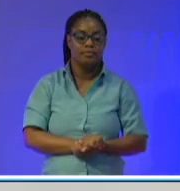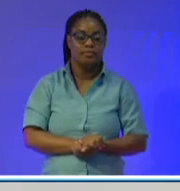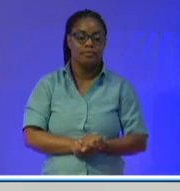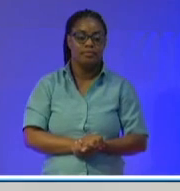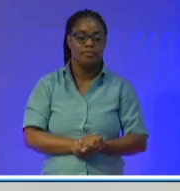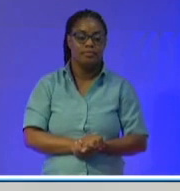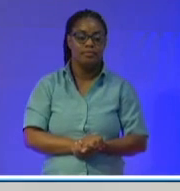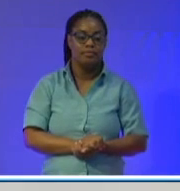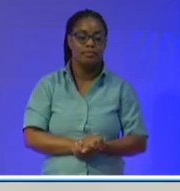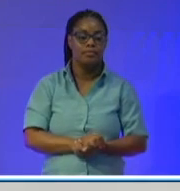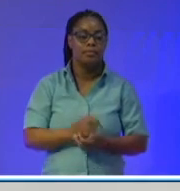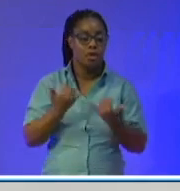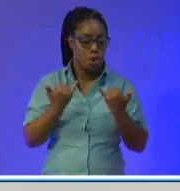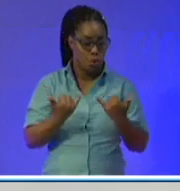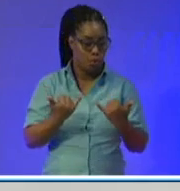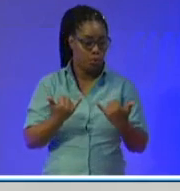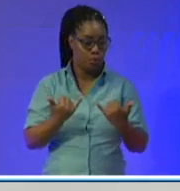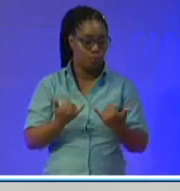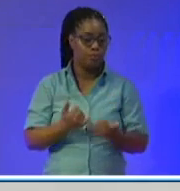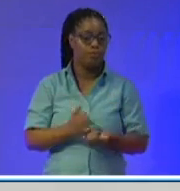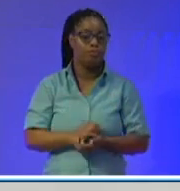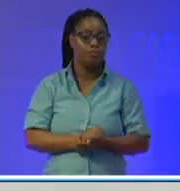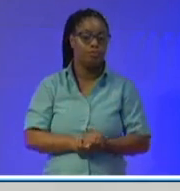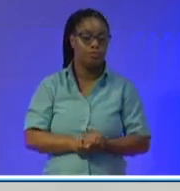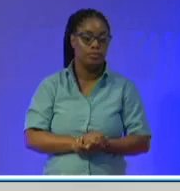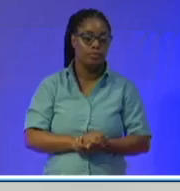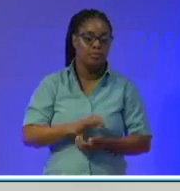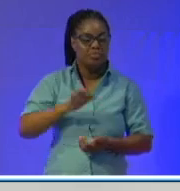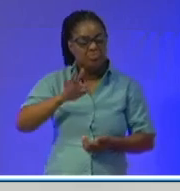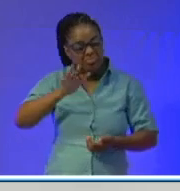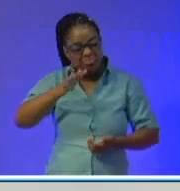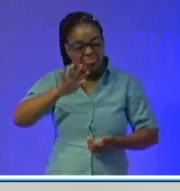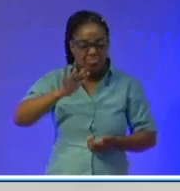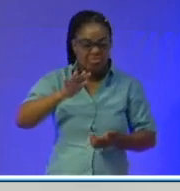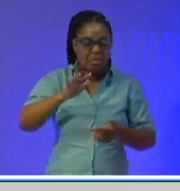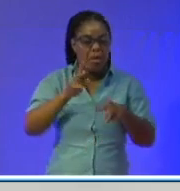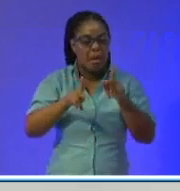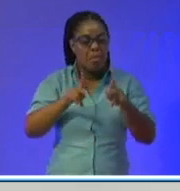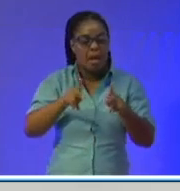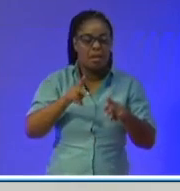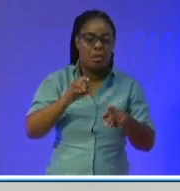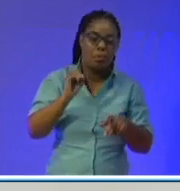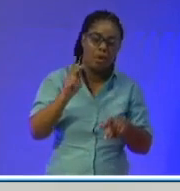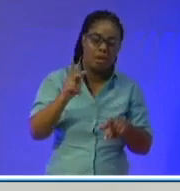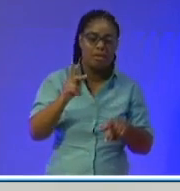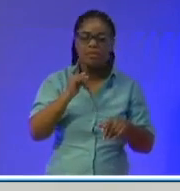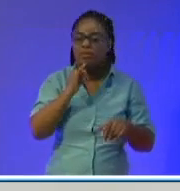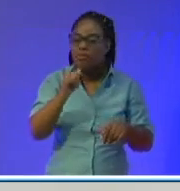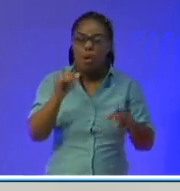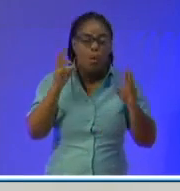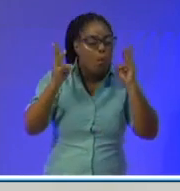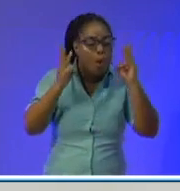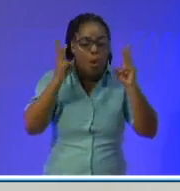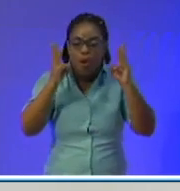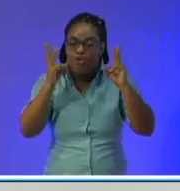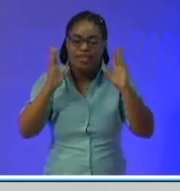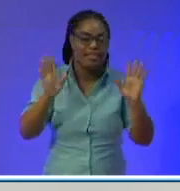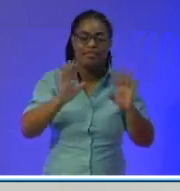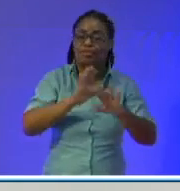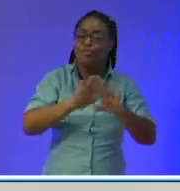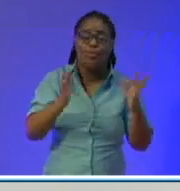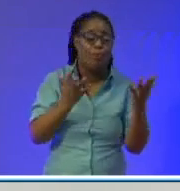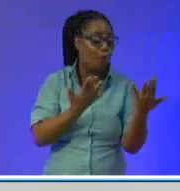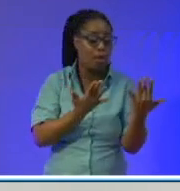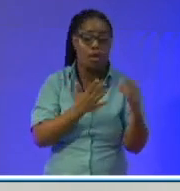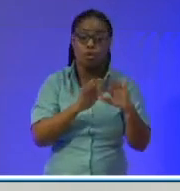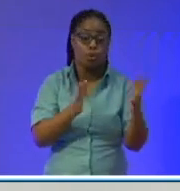we start to worry. Below 90% is not, well, we're still in the 80s. No, that's time to be concerned. So we definitely don't want to wait until we see